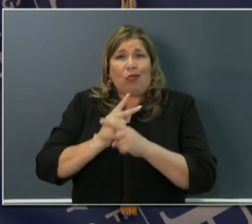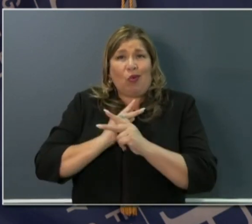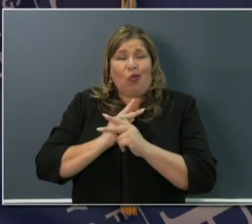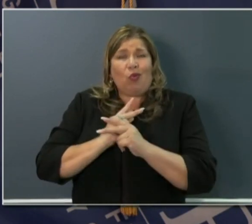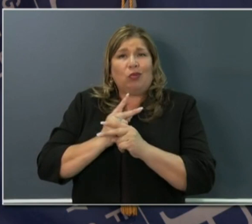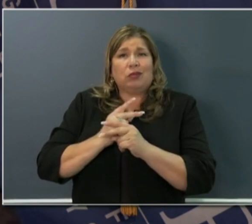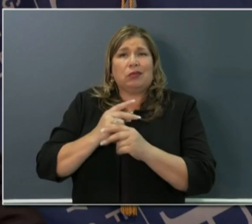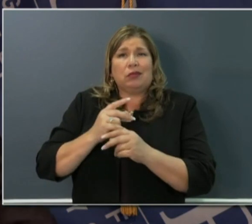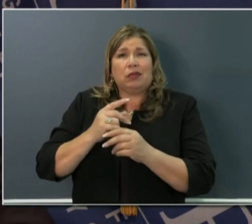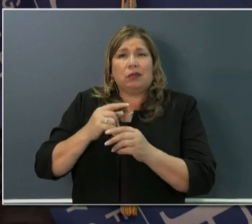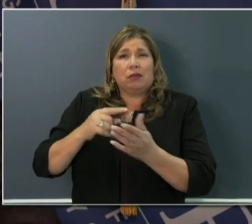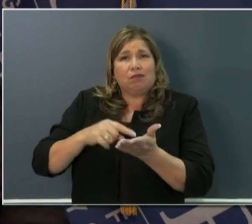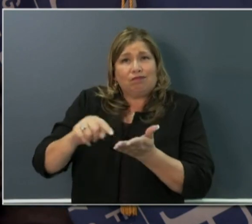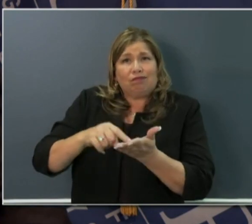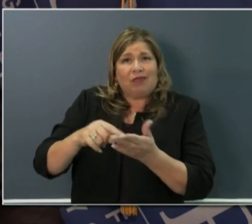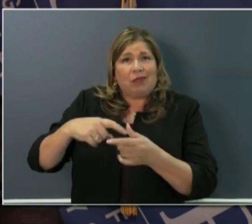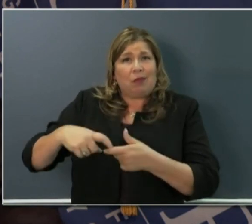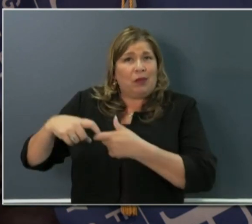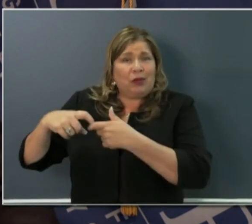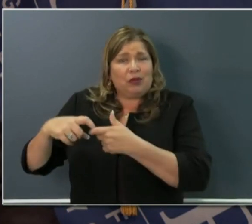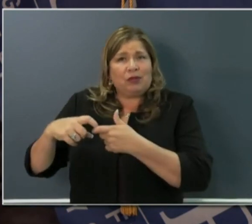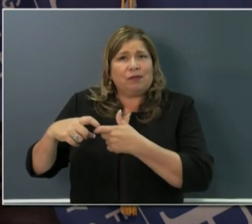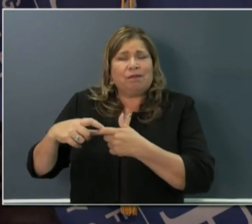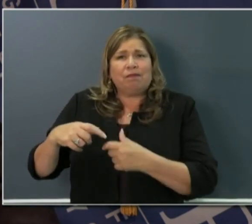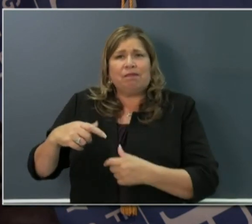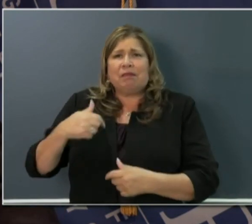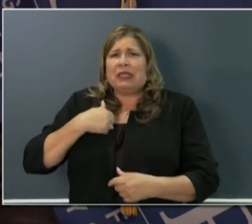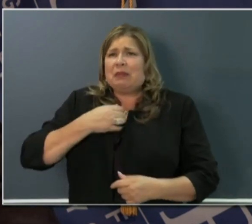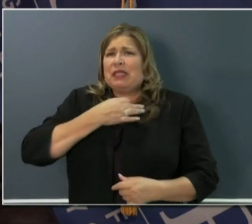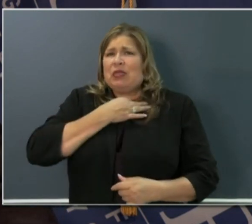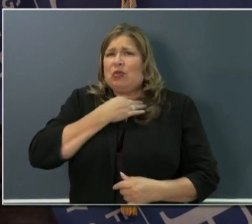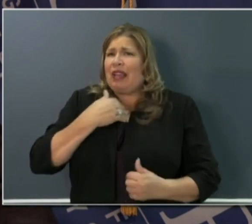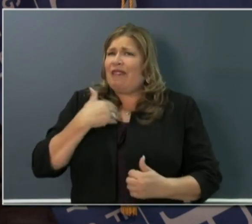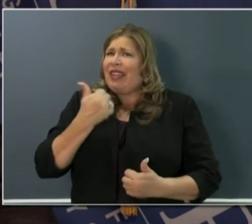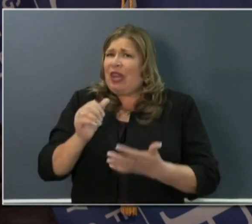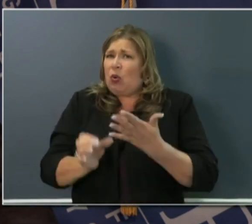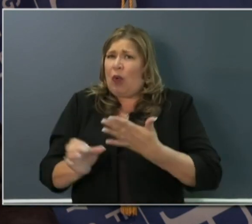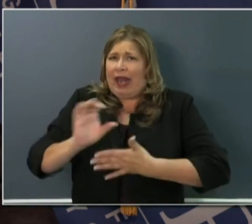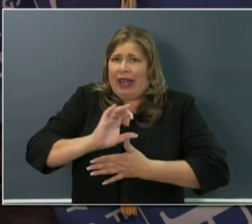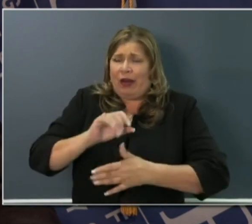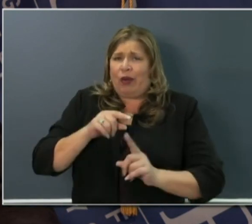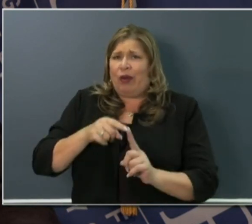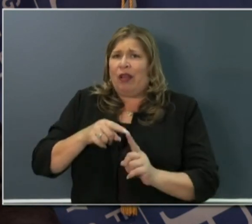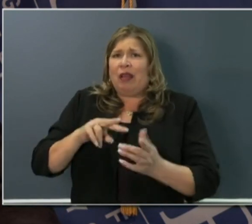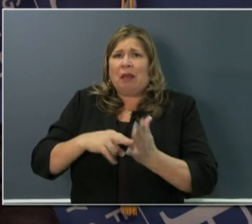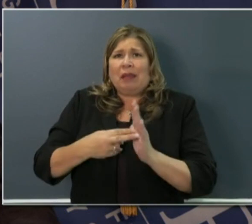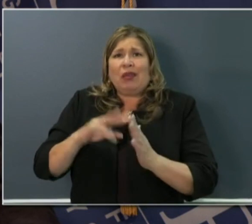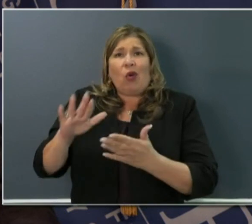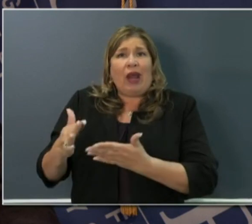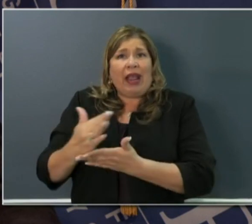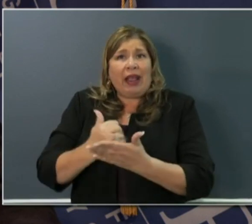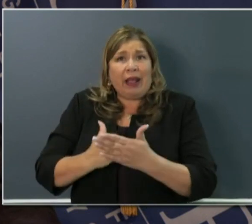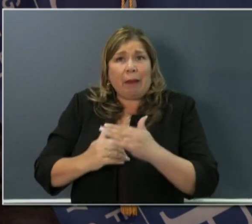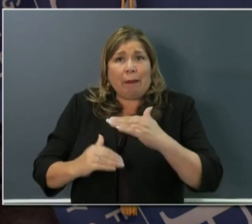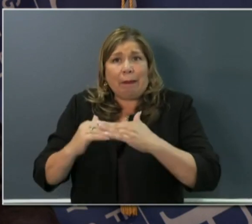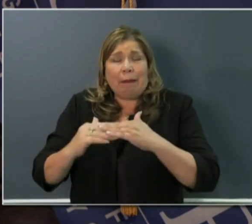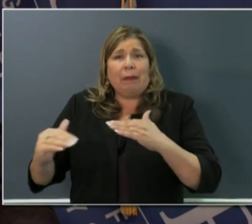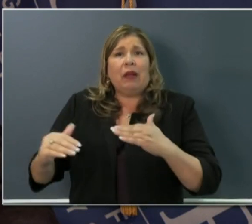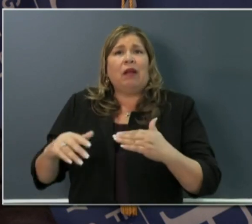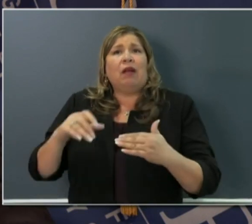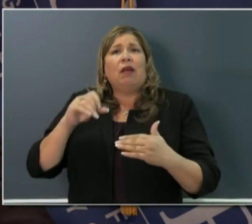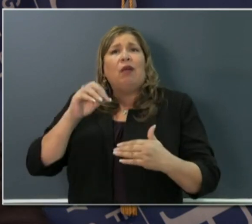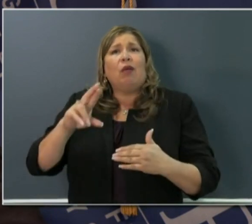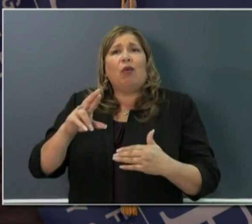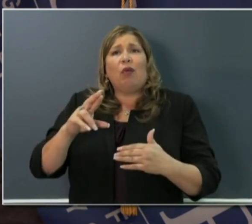other type of requirements applied for this? I mean, you said earlier it was for people impacted by the virus, but you know, the virus has really impacted everybody. Yeah,